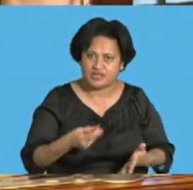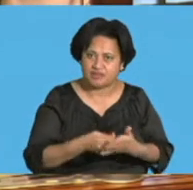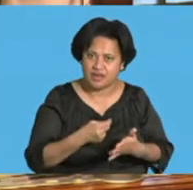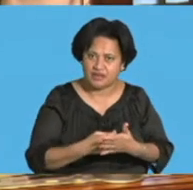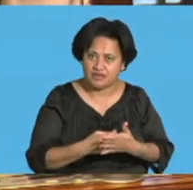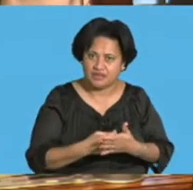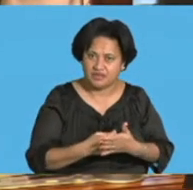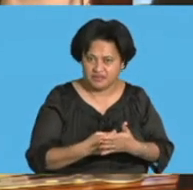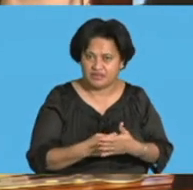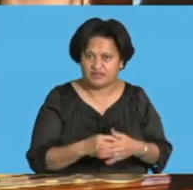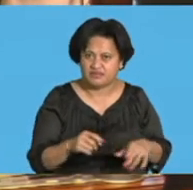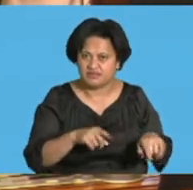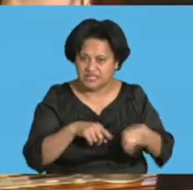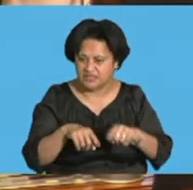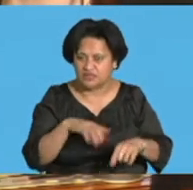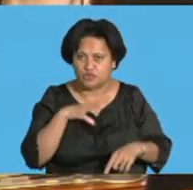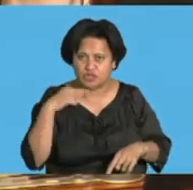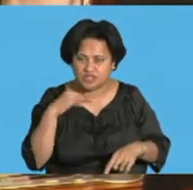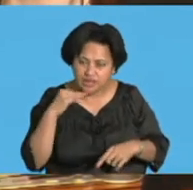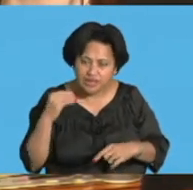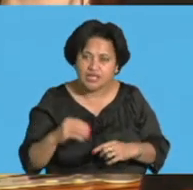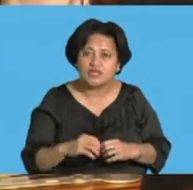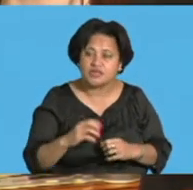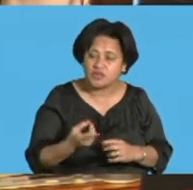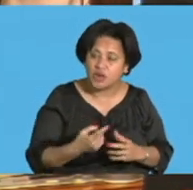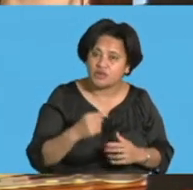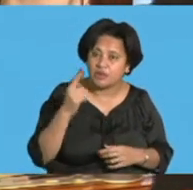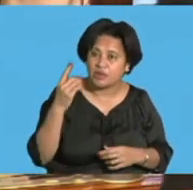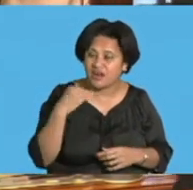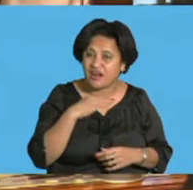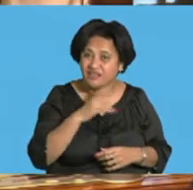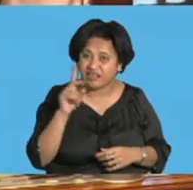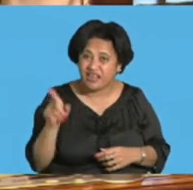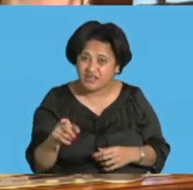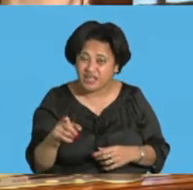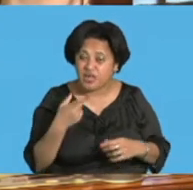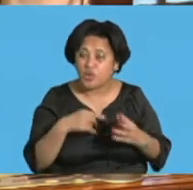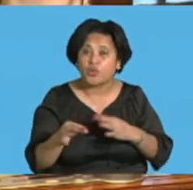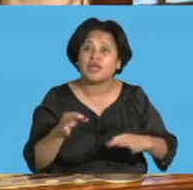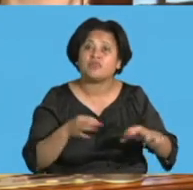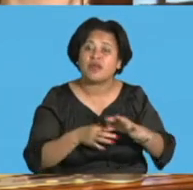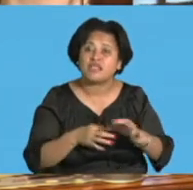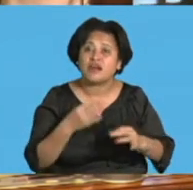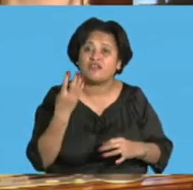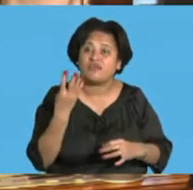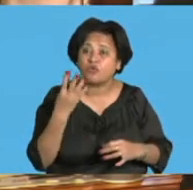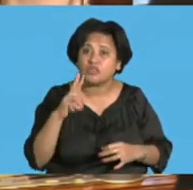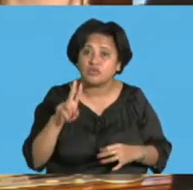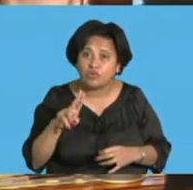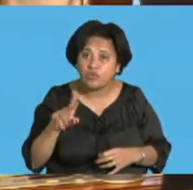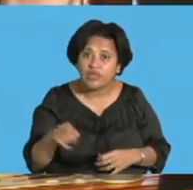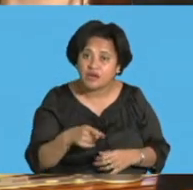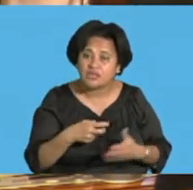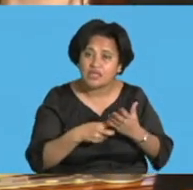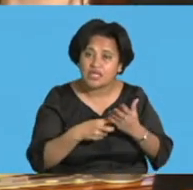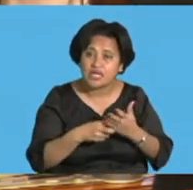benefiting from the transport assistance is well over 100,000, yet we have to replace 42,000 e-tickets a year. The